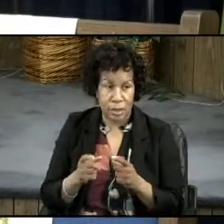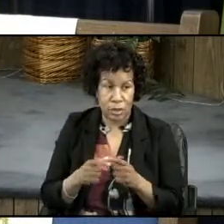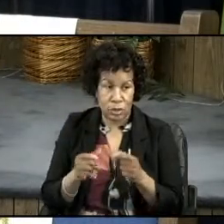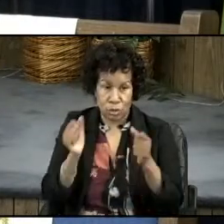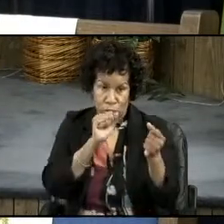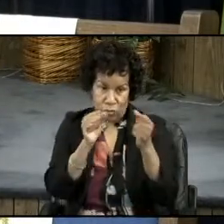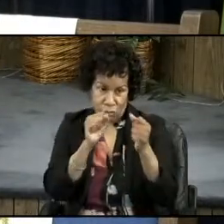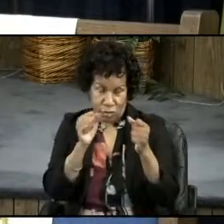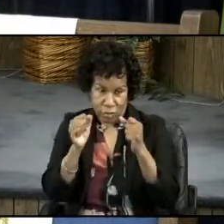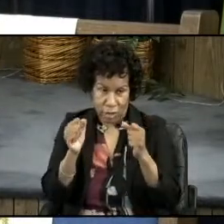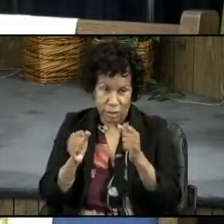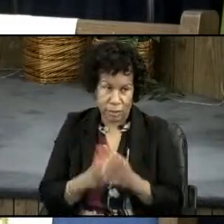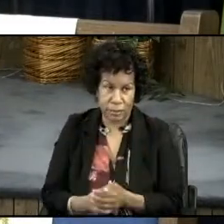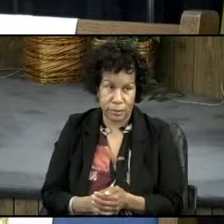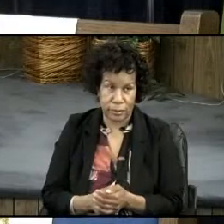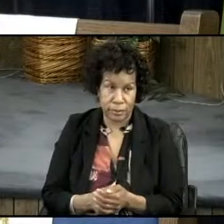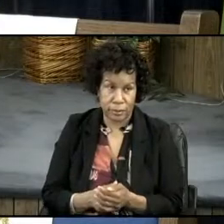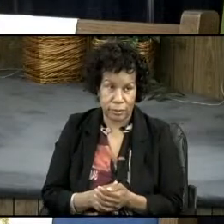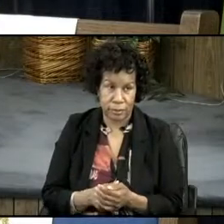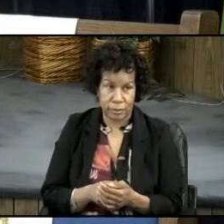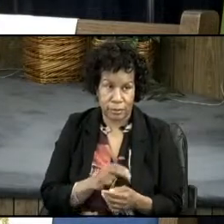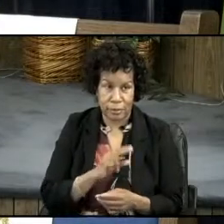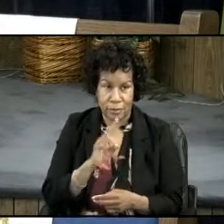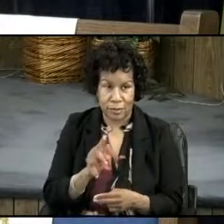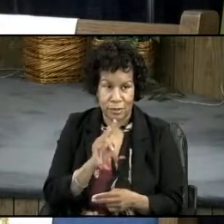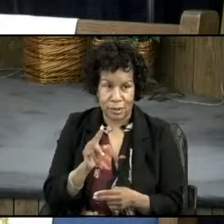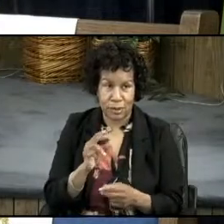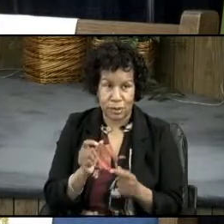group. It's kind of like church service.